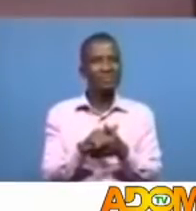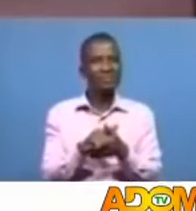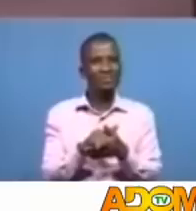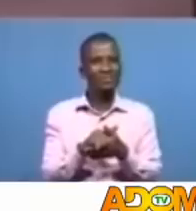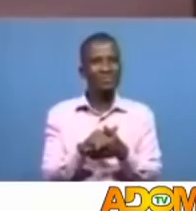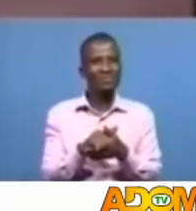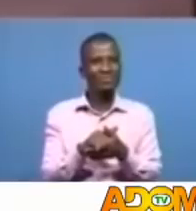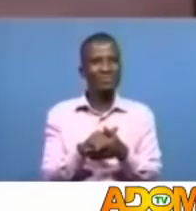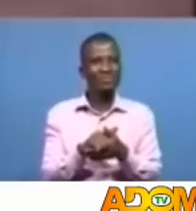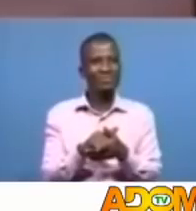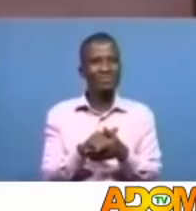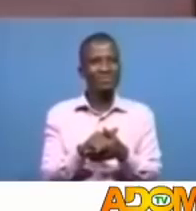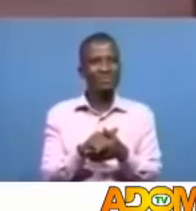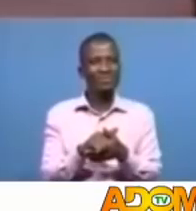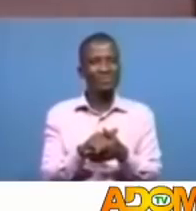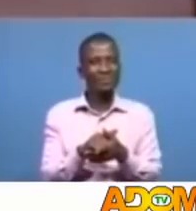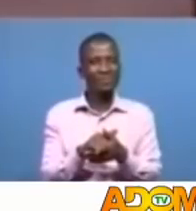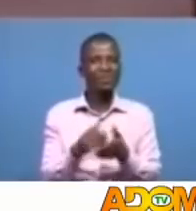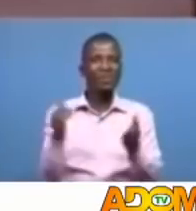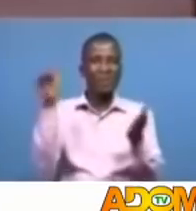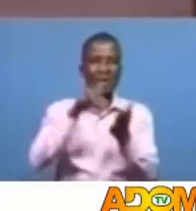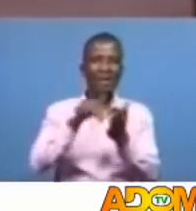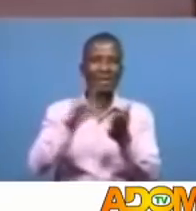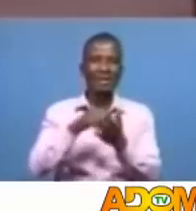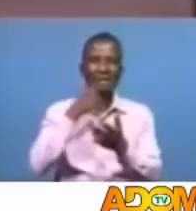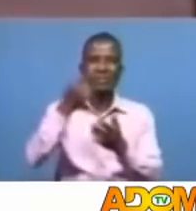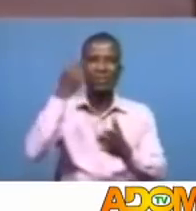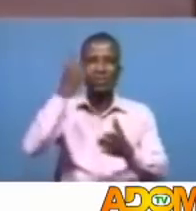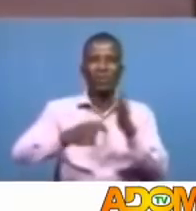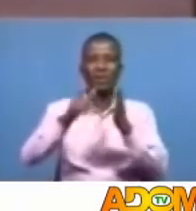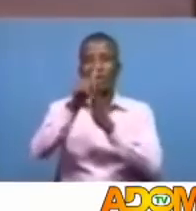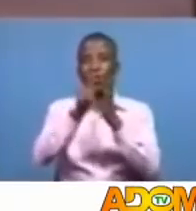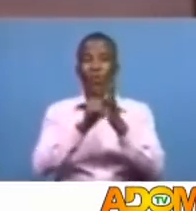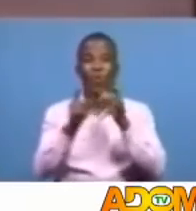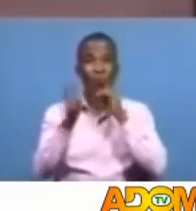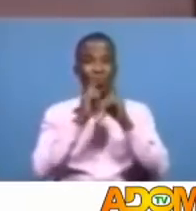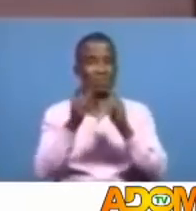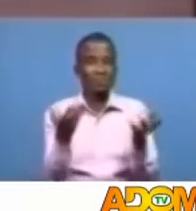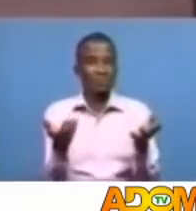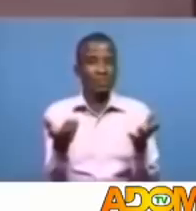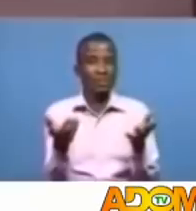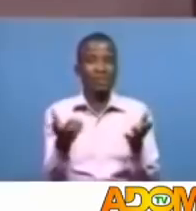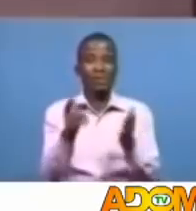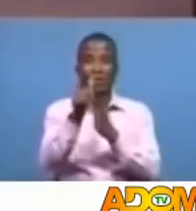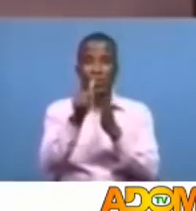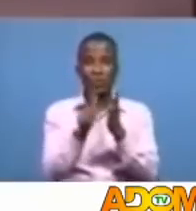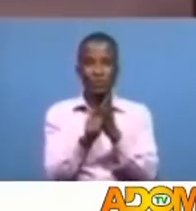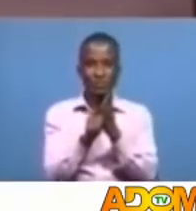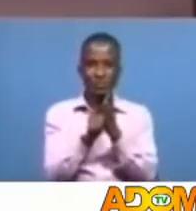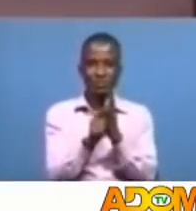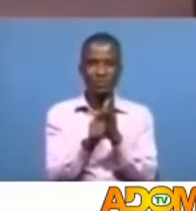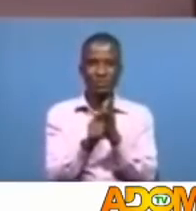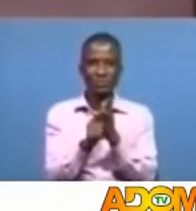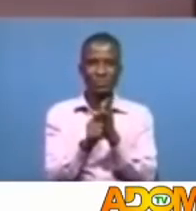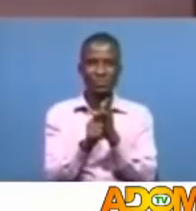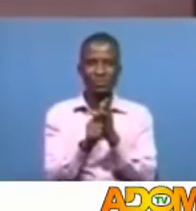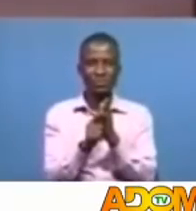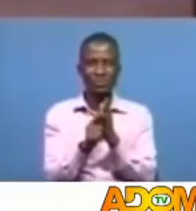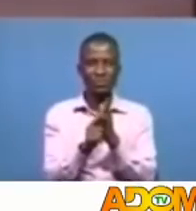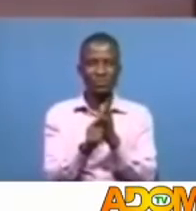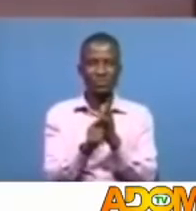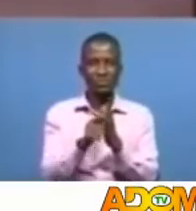repeat what the law is. That is all that he did. The law, and if your